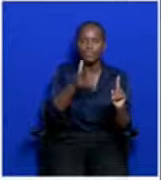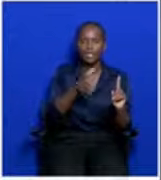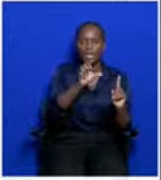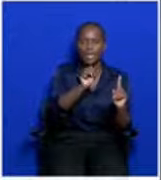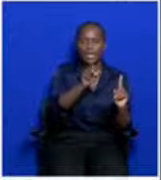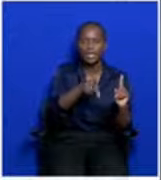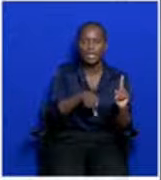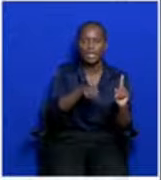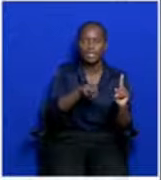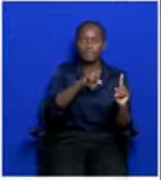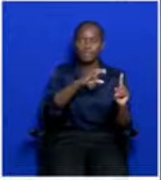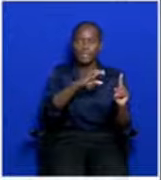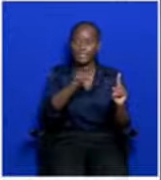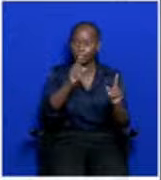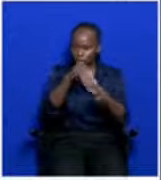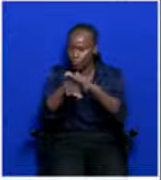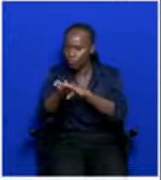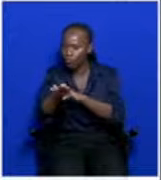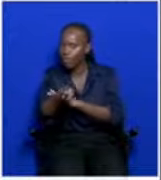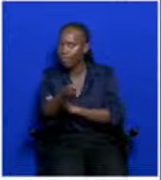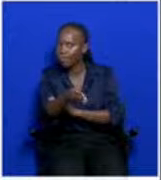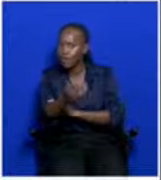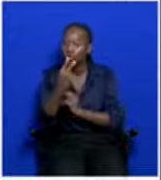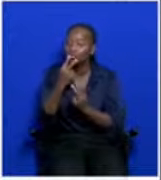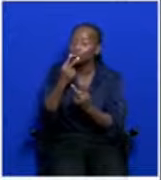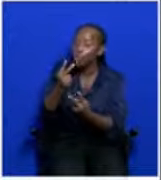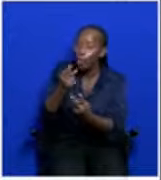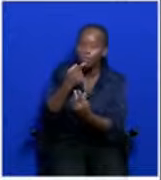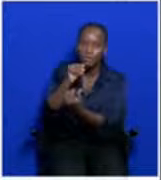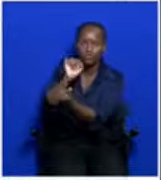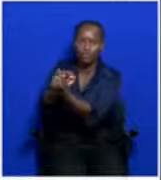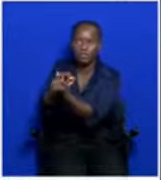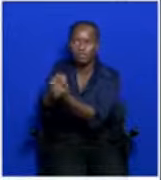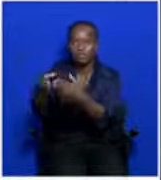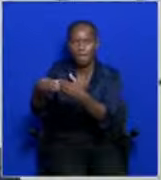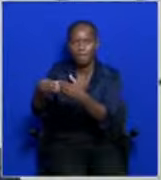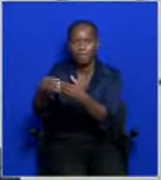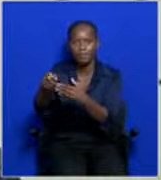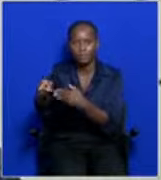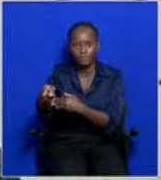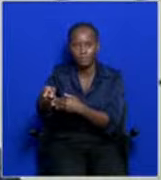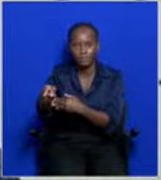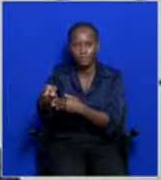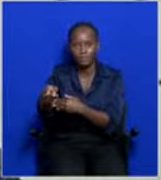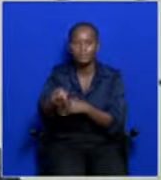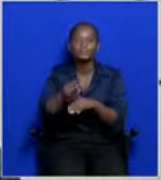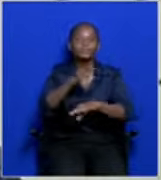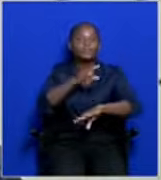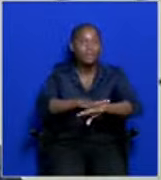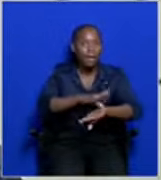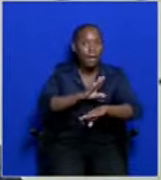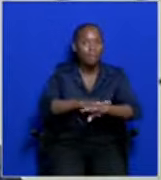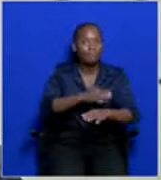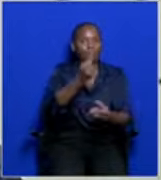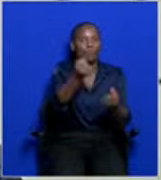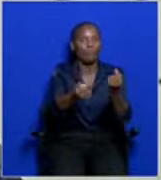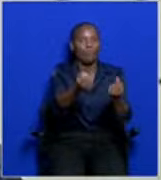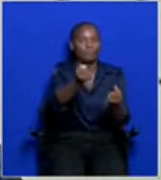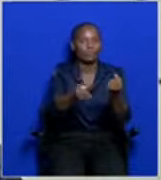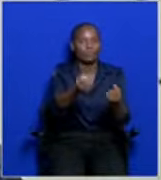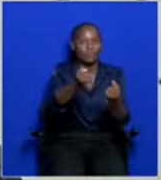bail application, there was a communication between him and me, because it was the same day